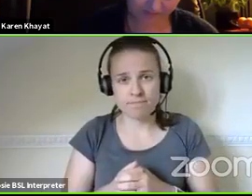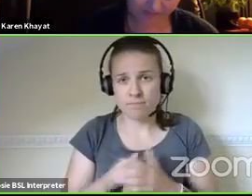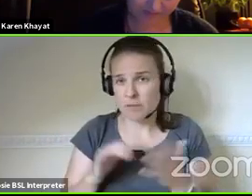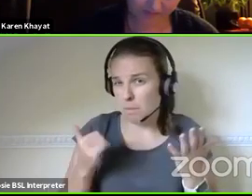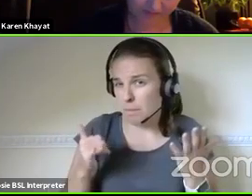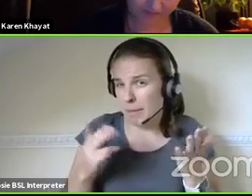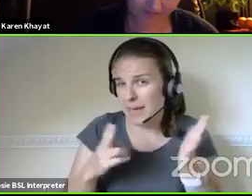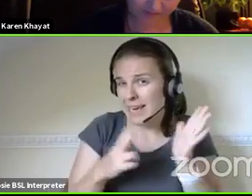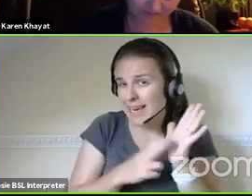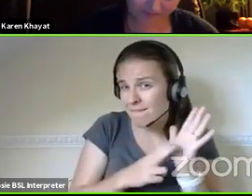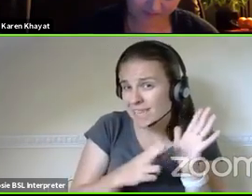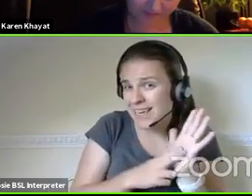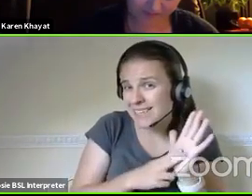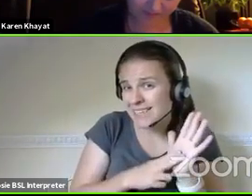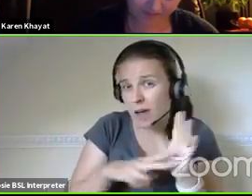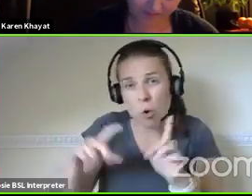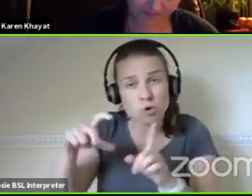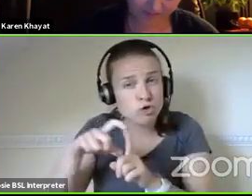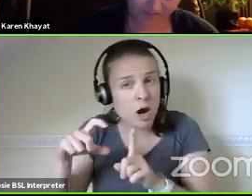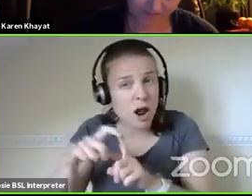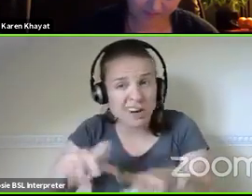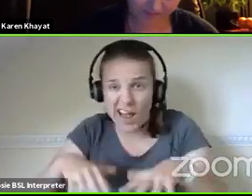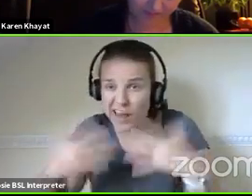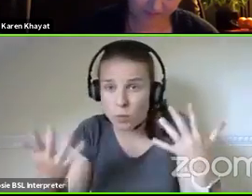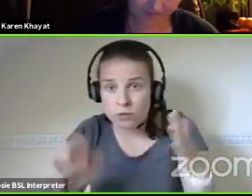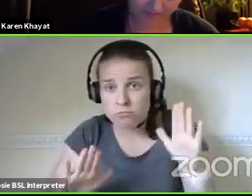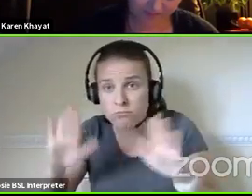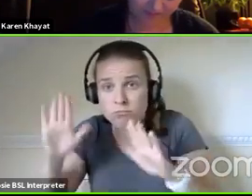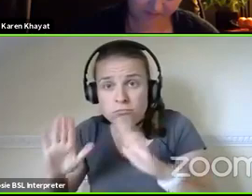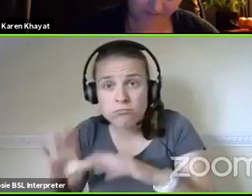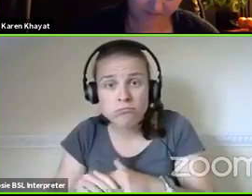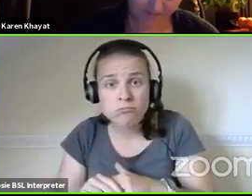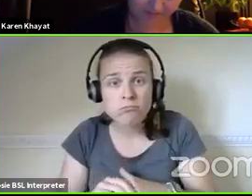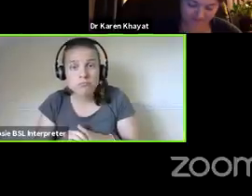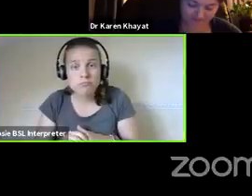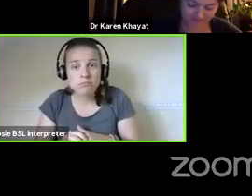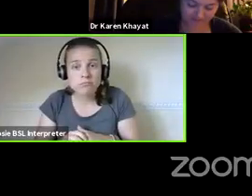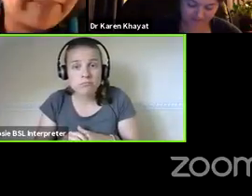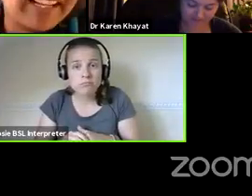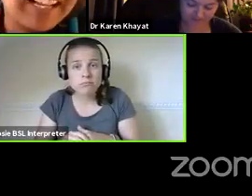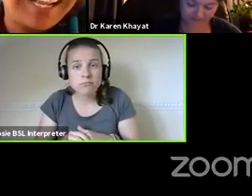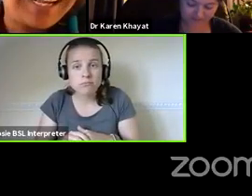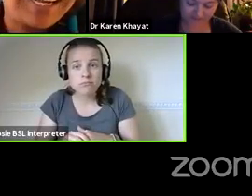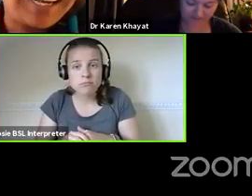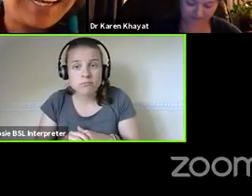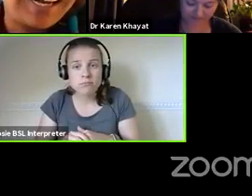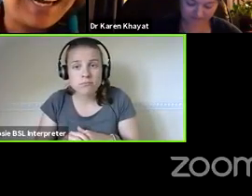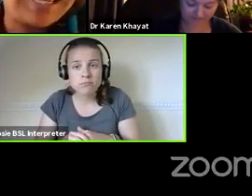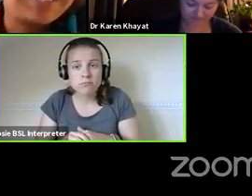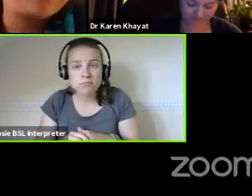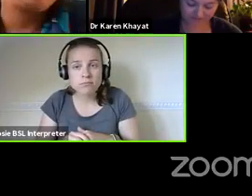Nafisa or Dragana, or if anybody can take that one.